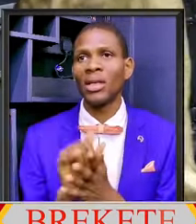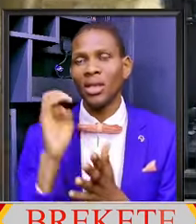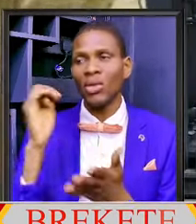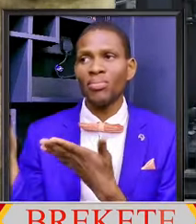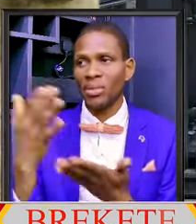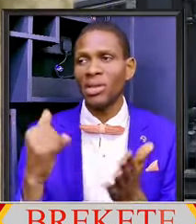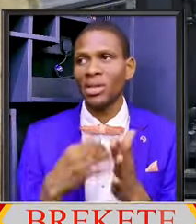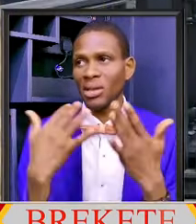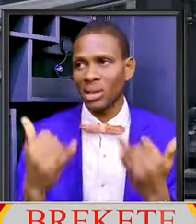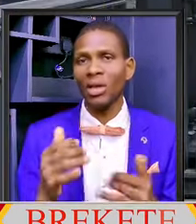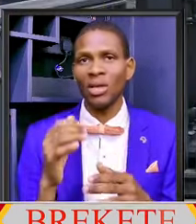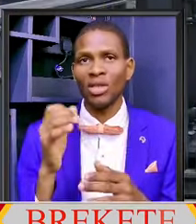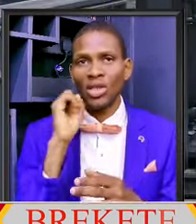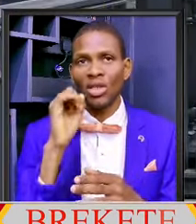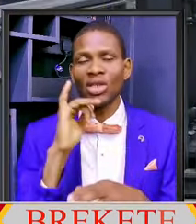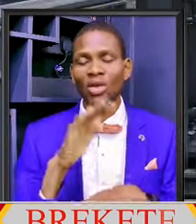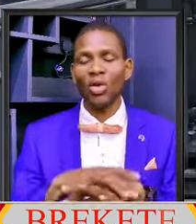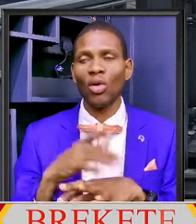here.